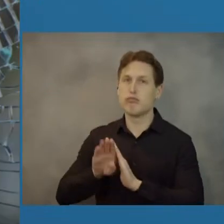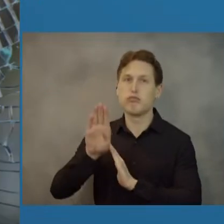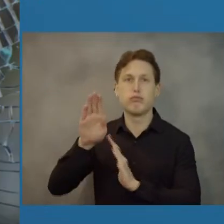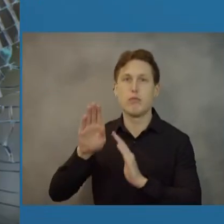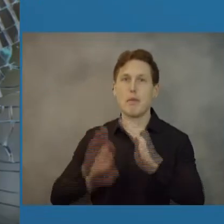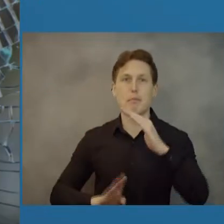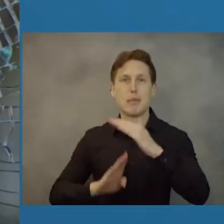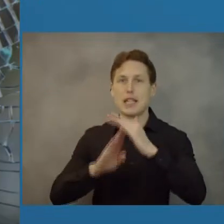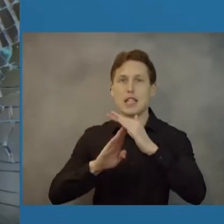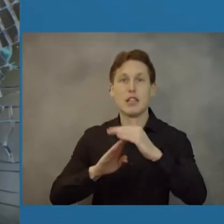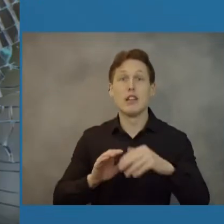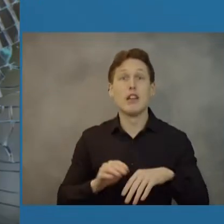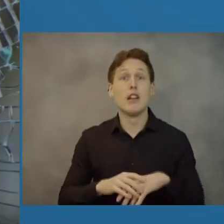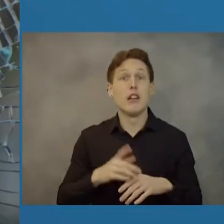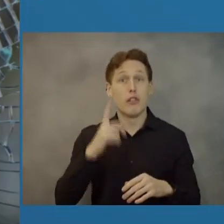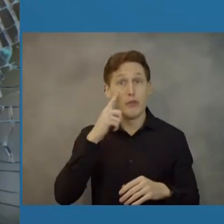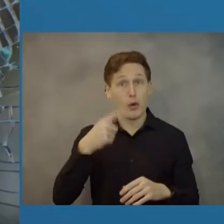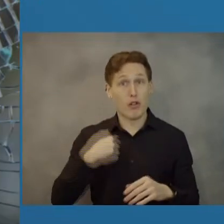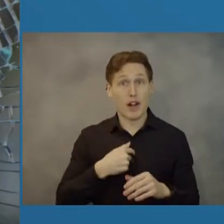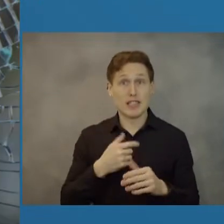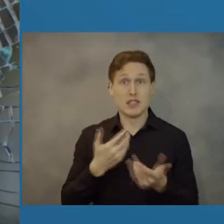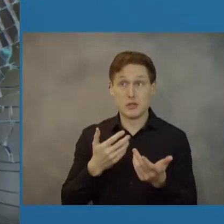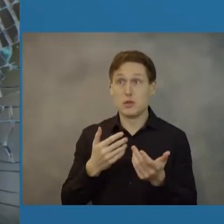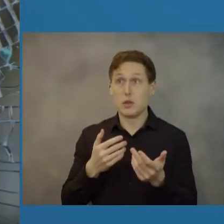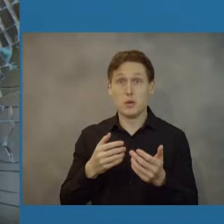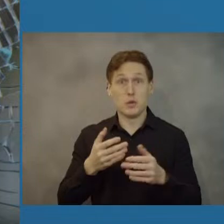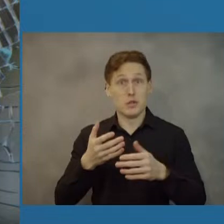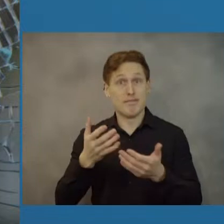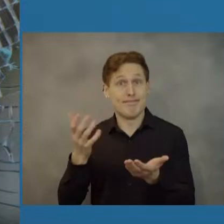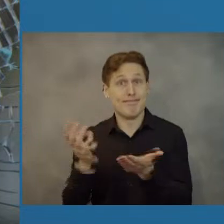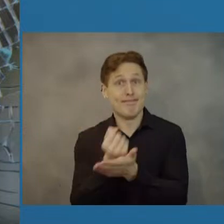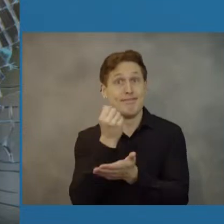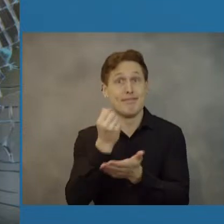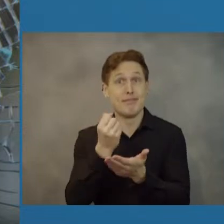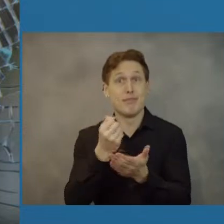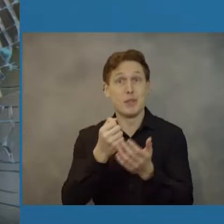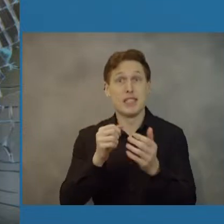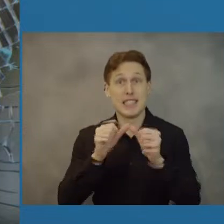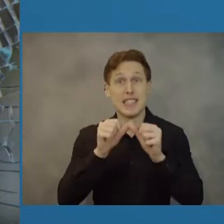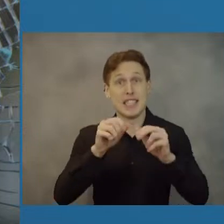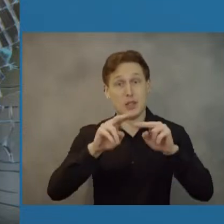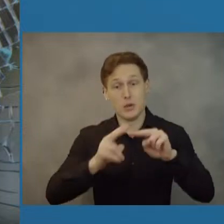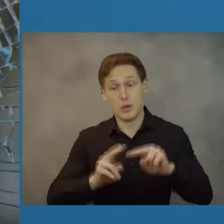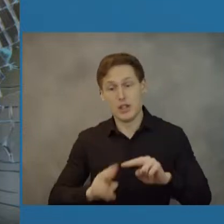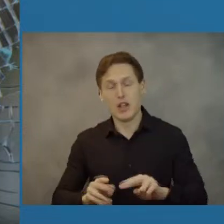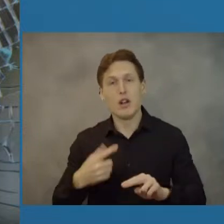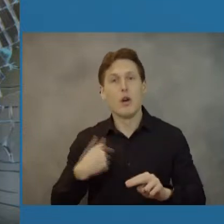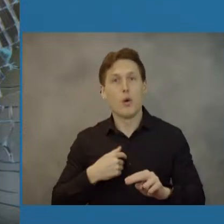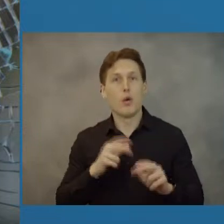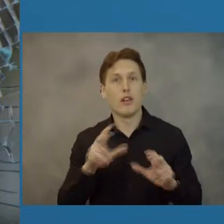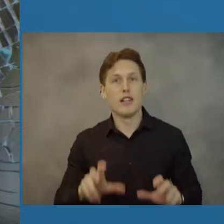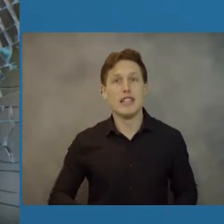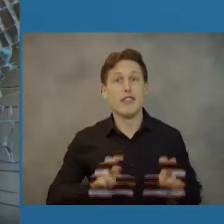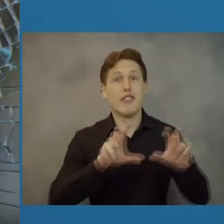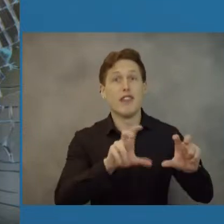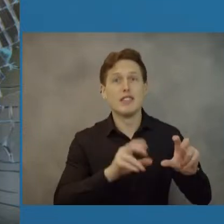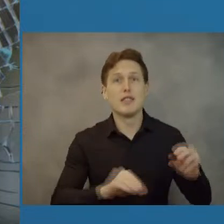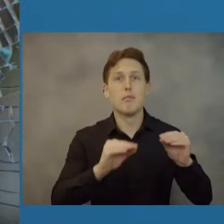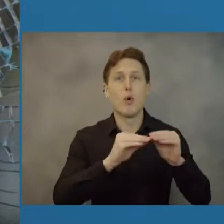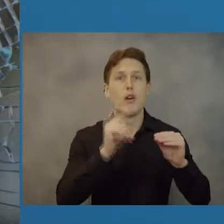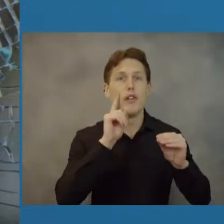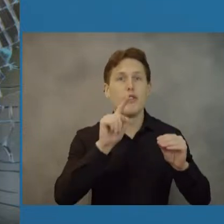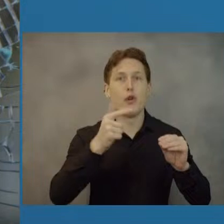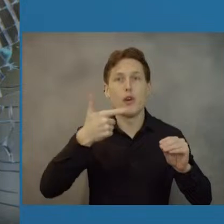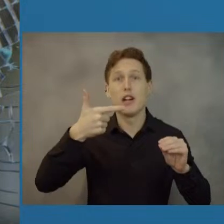this success, we're once again directing $370 million toward proven gun violence prevention programs and $50